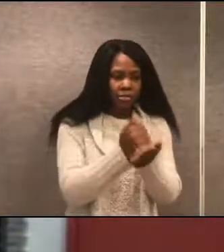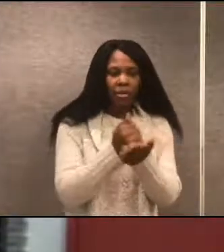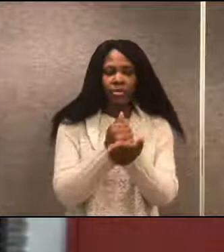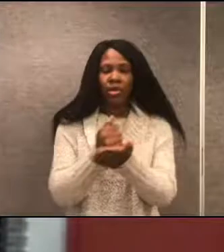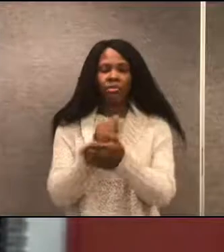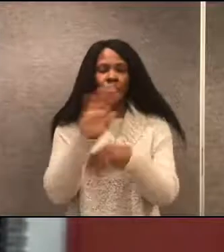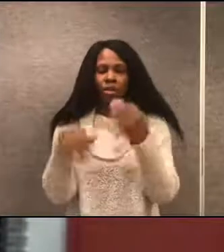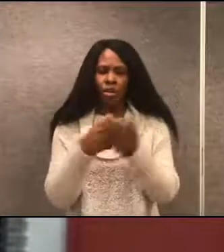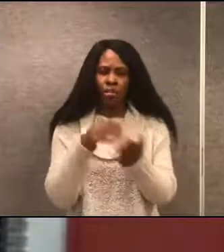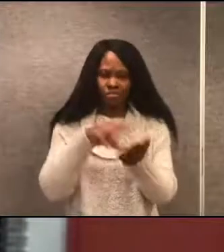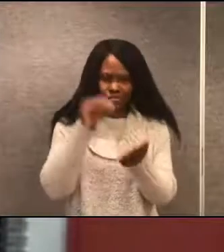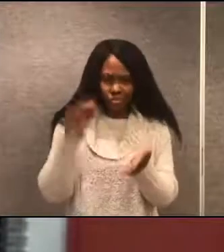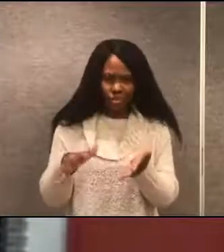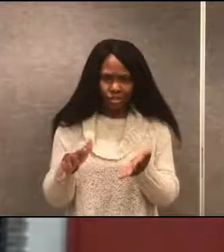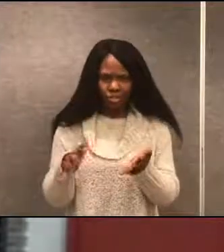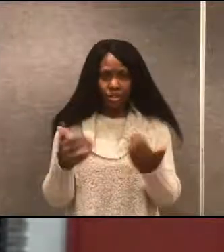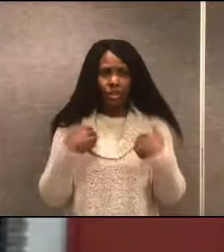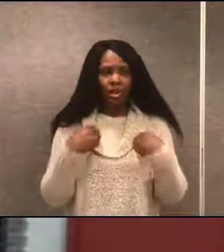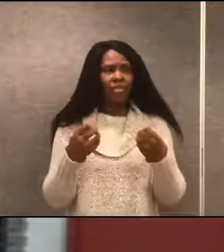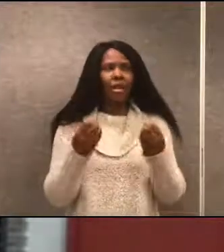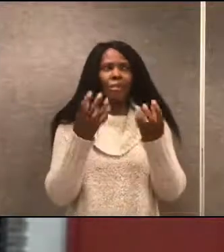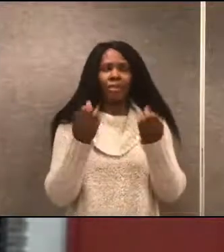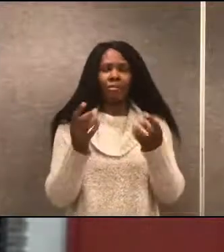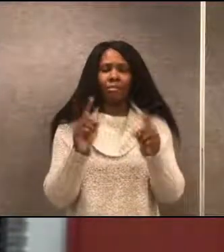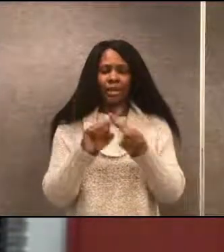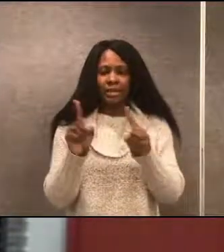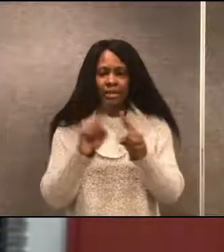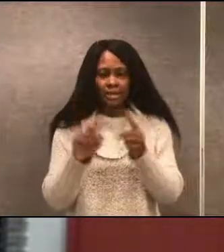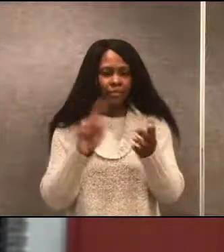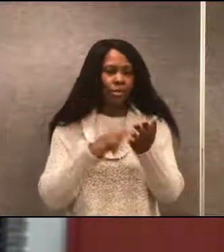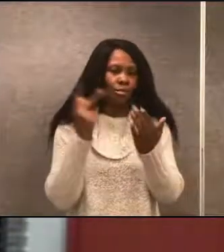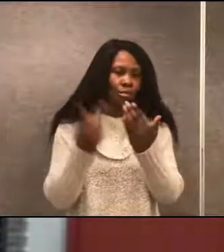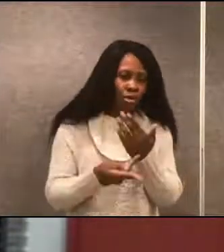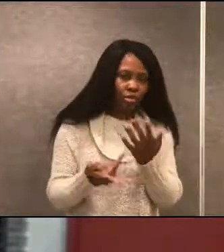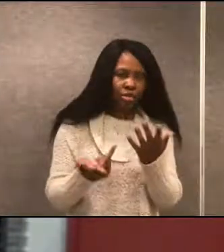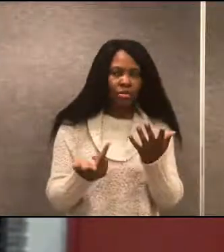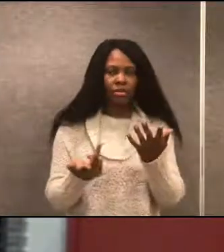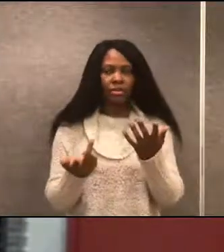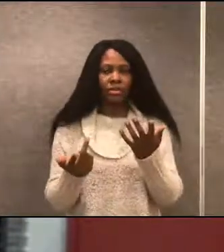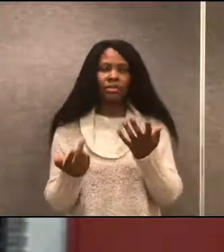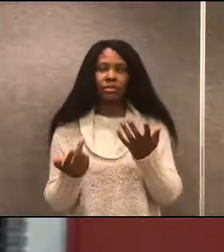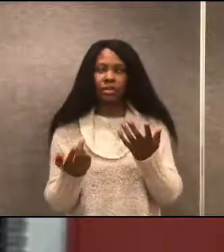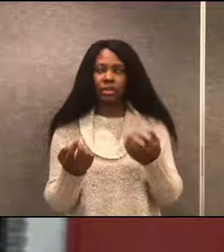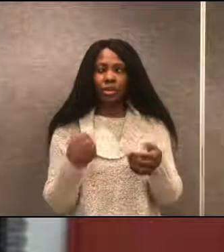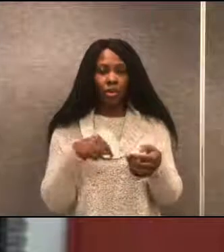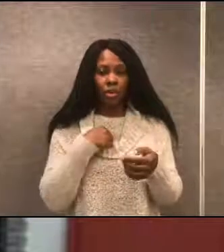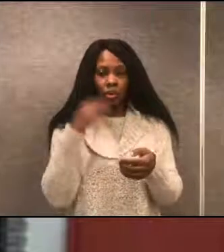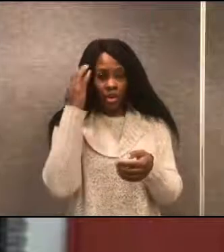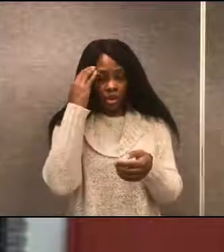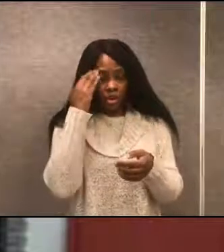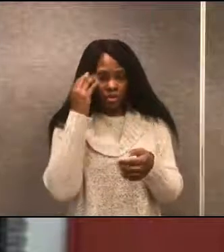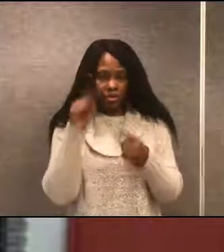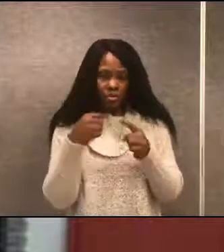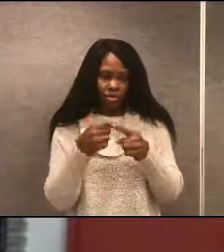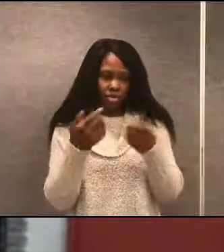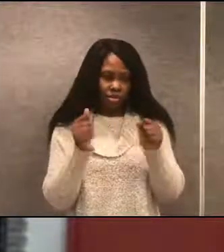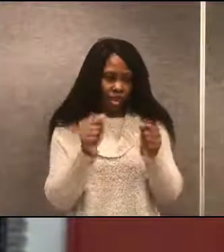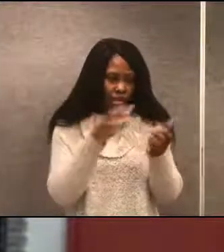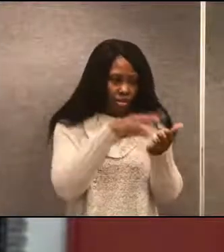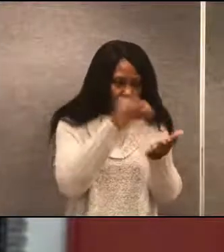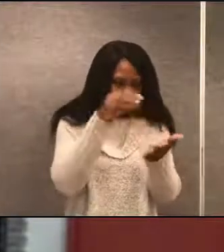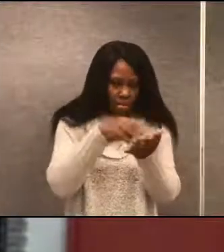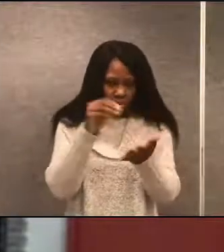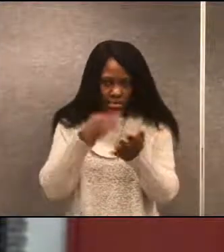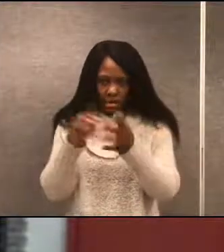have several different programs. We have Freckles, we have a mirror, and we know that when you're trying to learn these programs from a